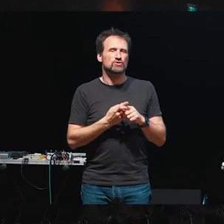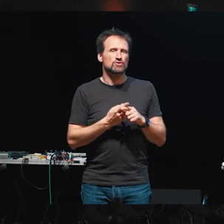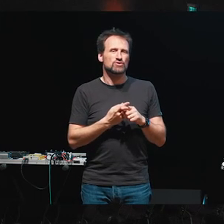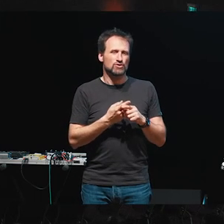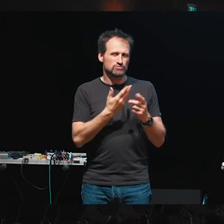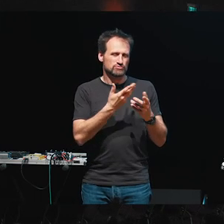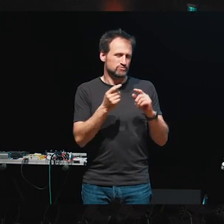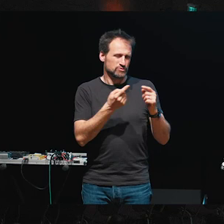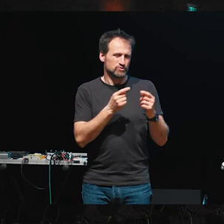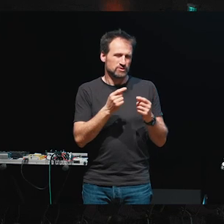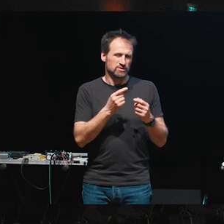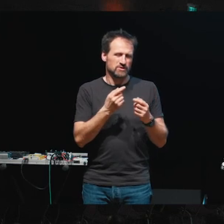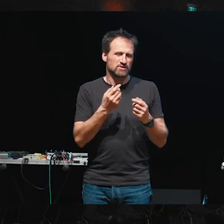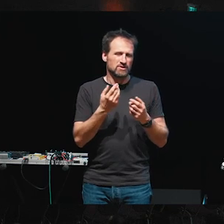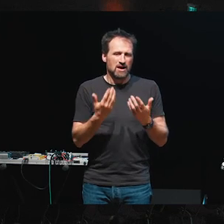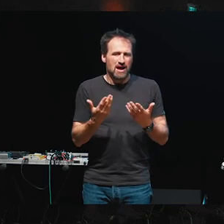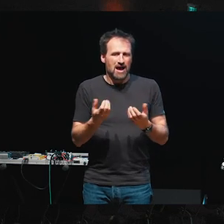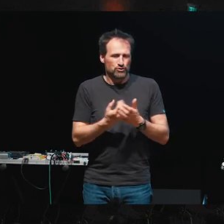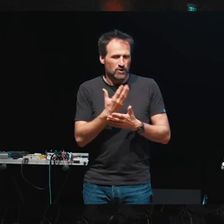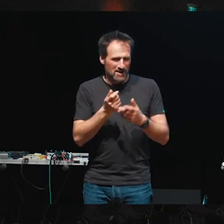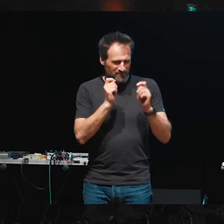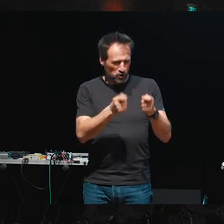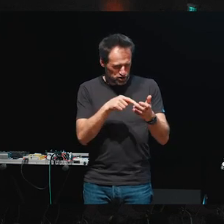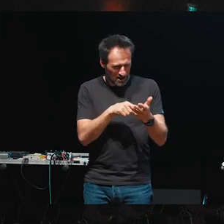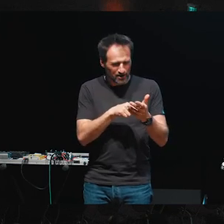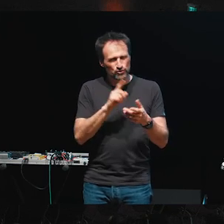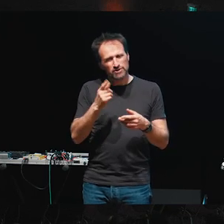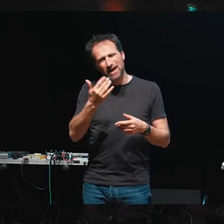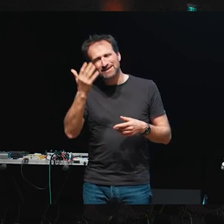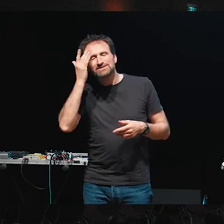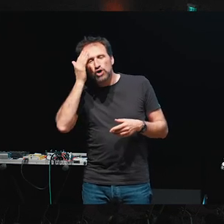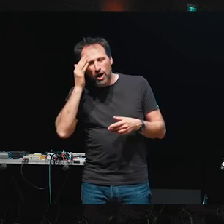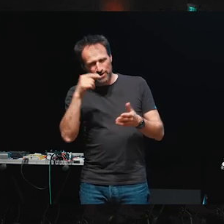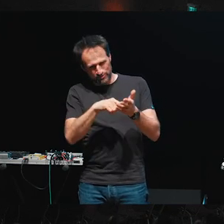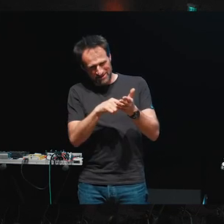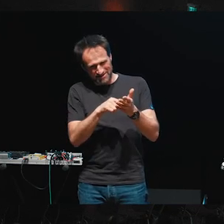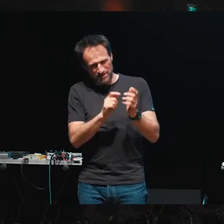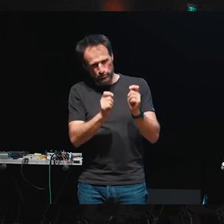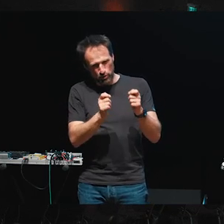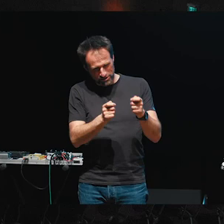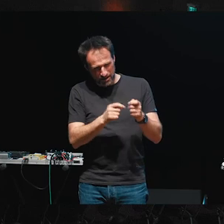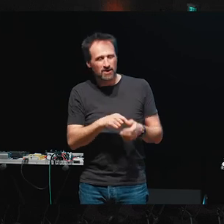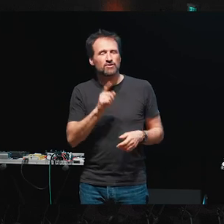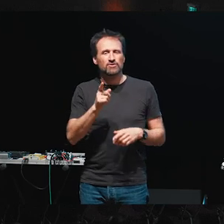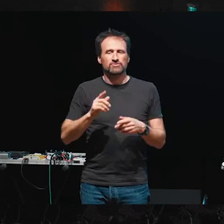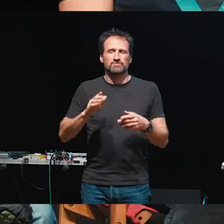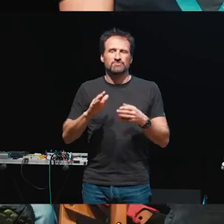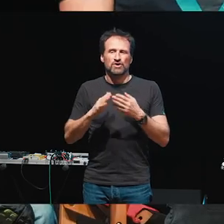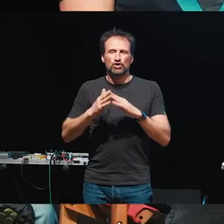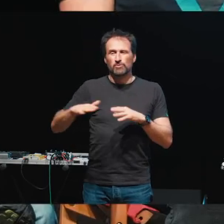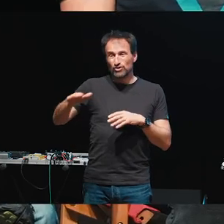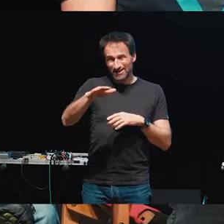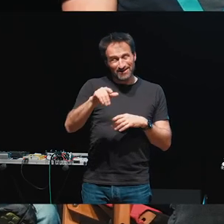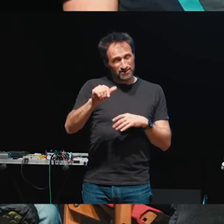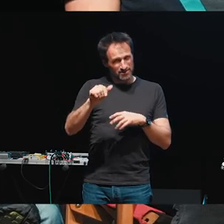and there were some concerns about this proposal, and I think the community or the session